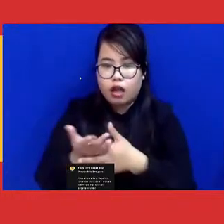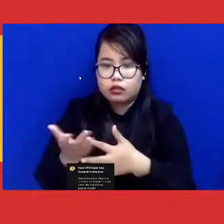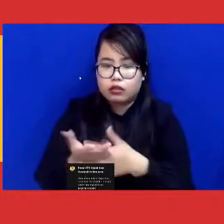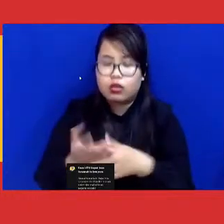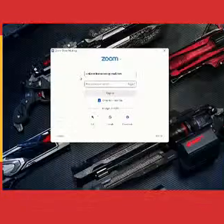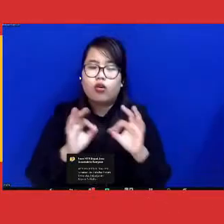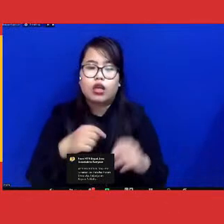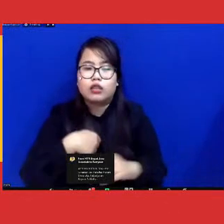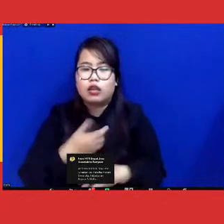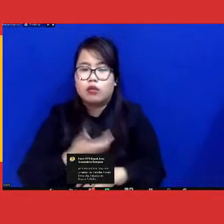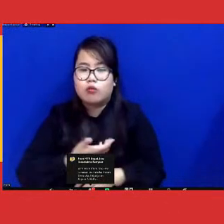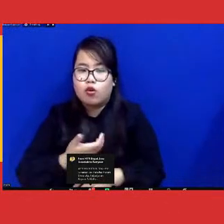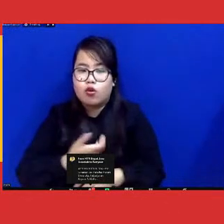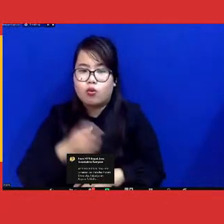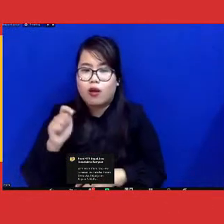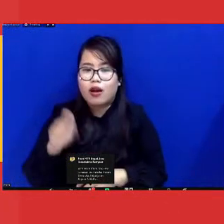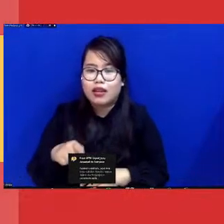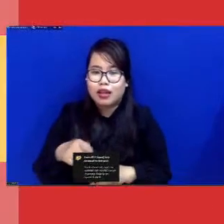I would like to use my own PDF file.